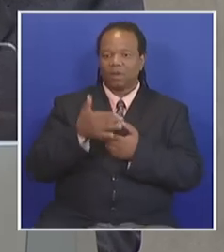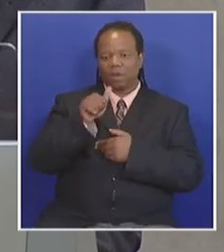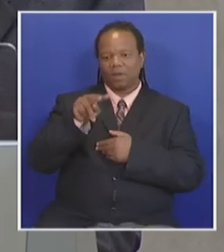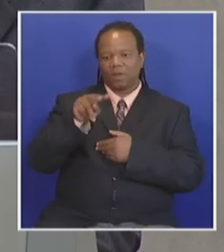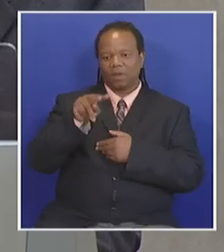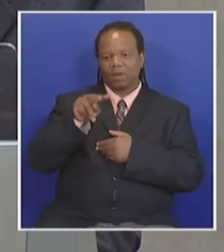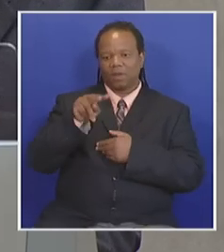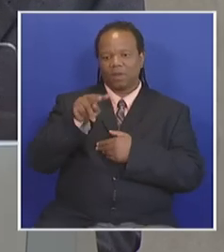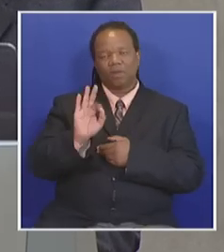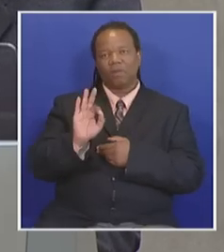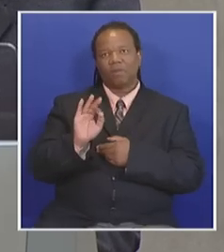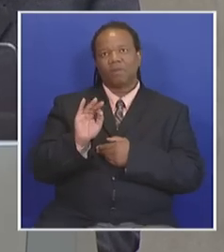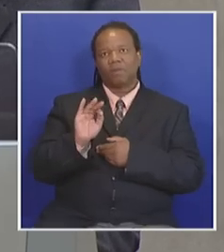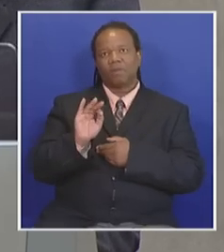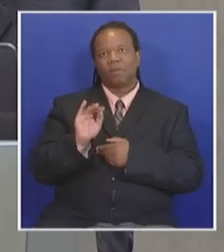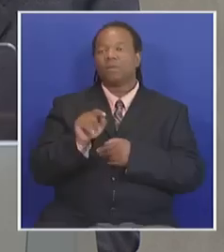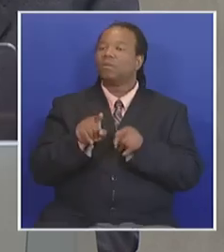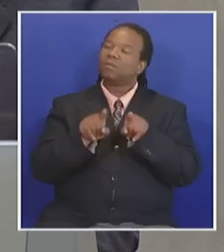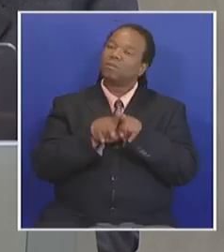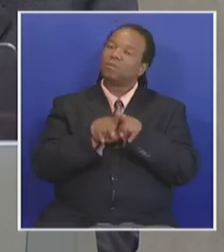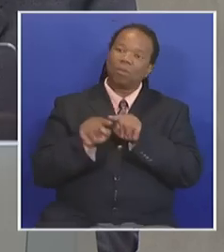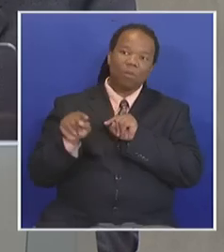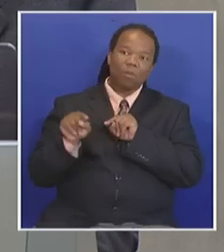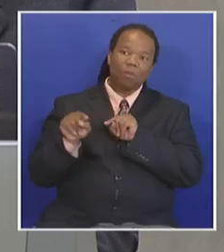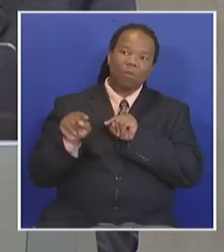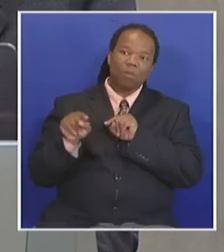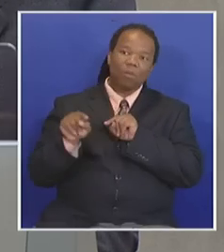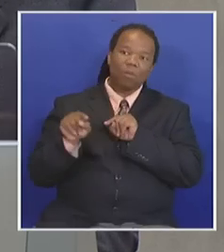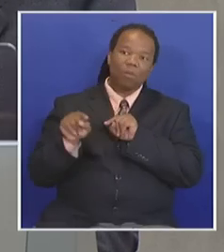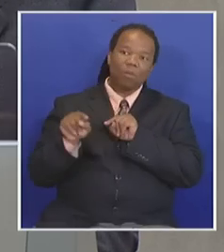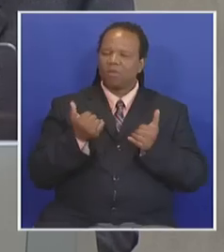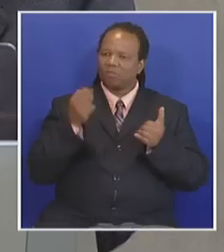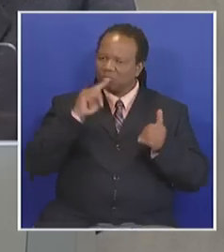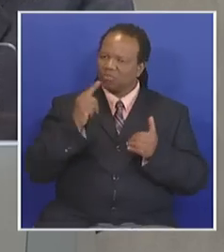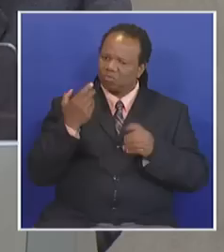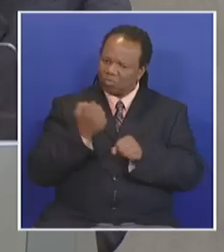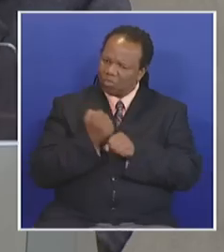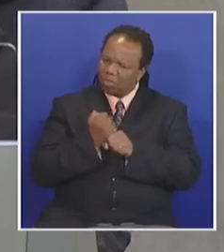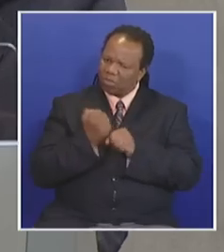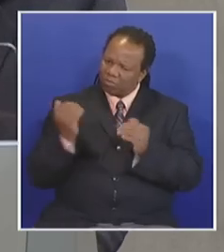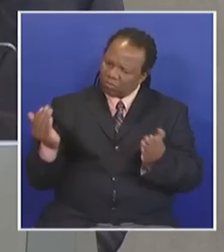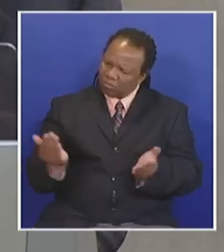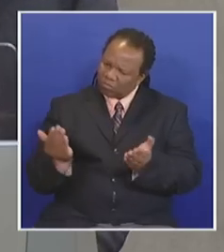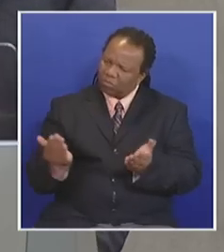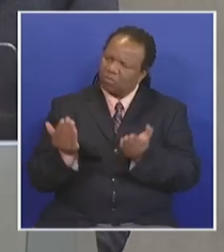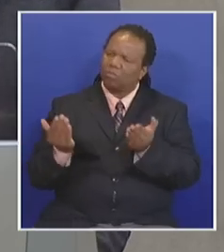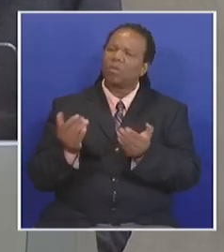us recognizing fully of our country where it is supposed to have been before the apartheid era. What the ANC